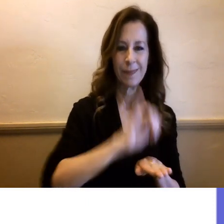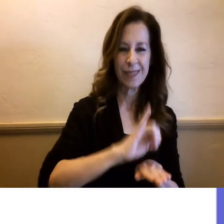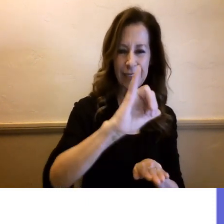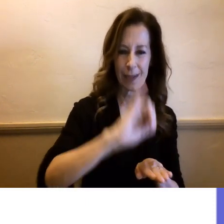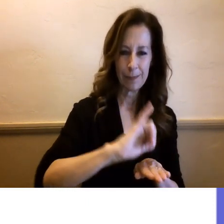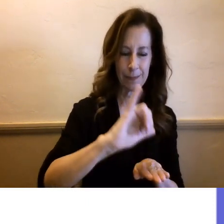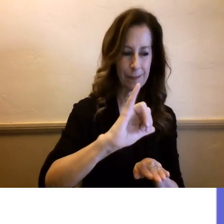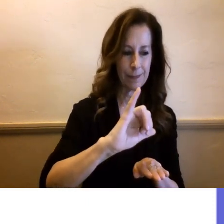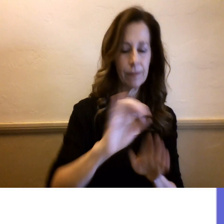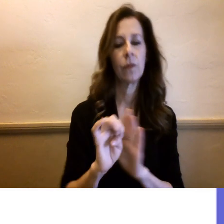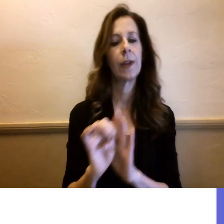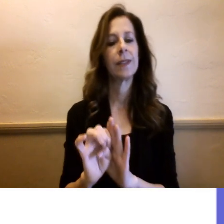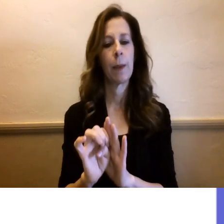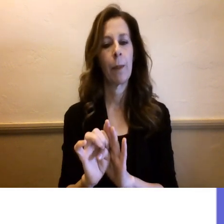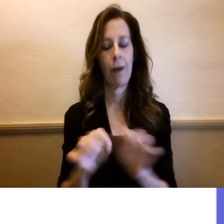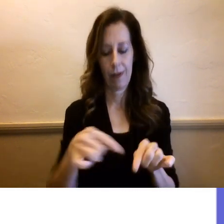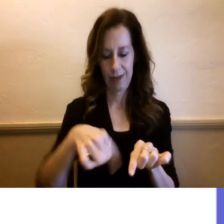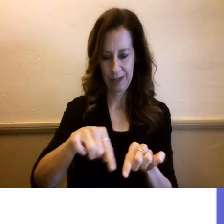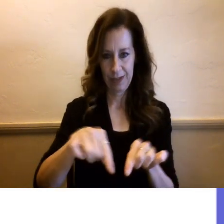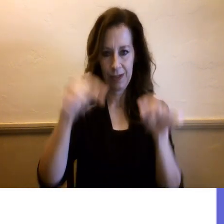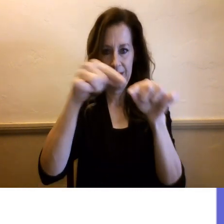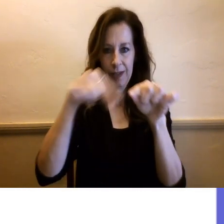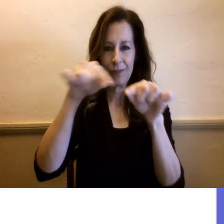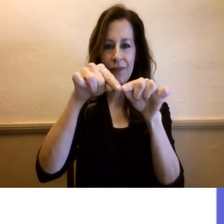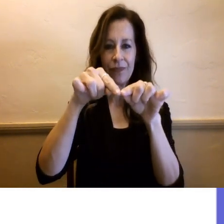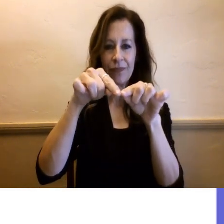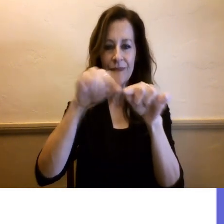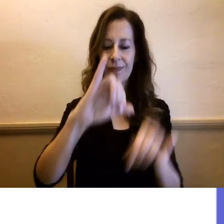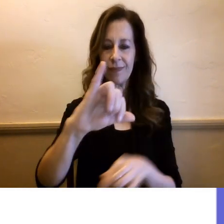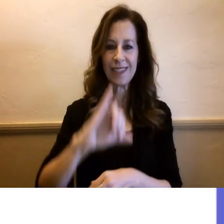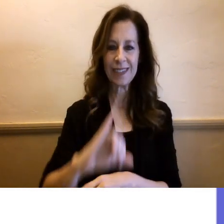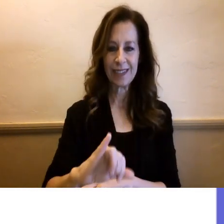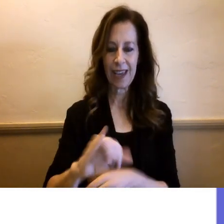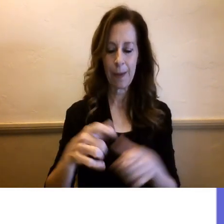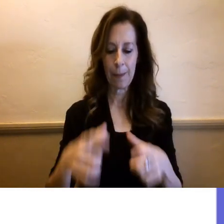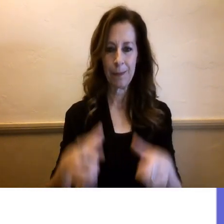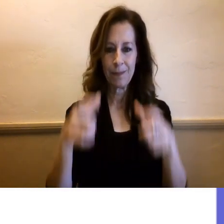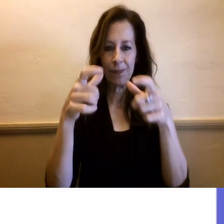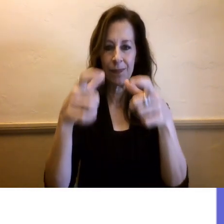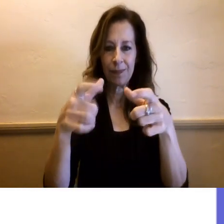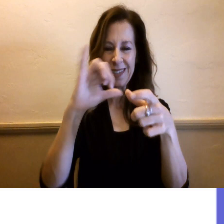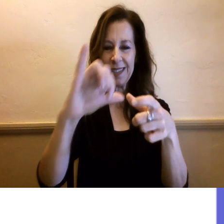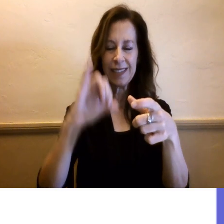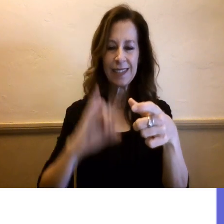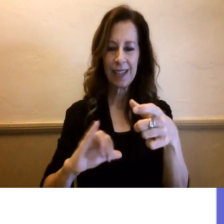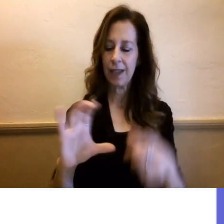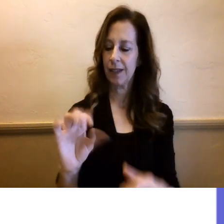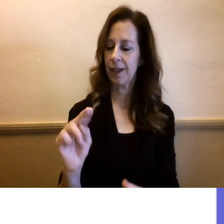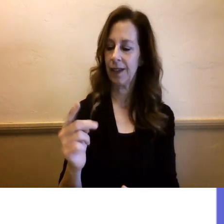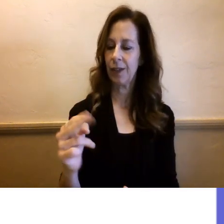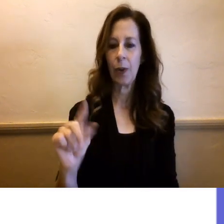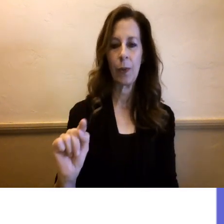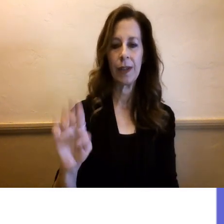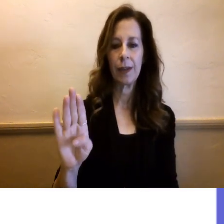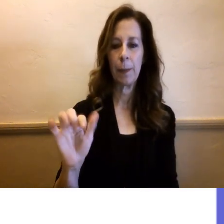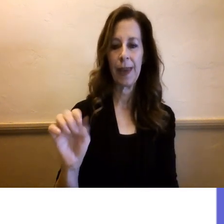For example, if I have this right here, two congruent bases, right? That's two congruent bases,